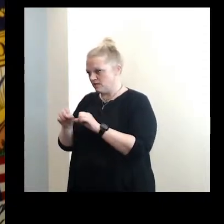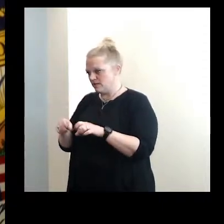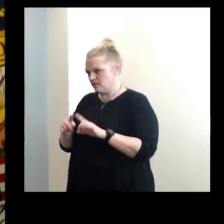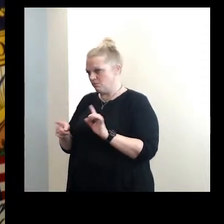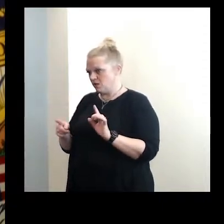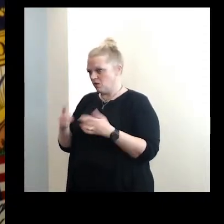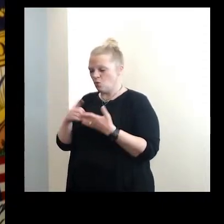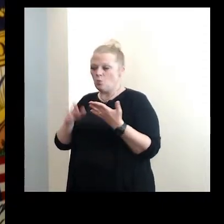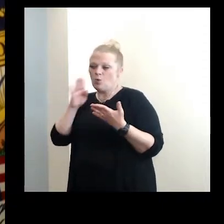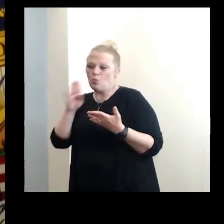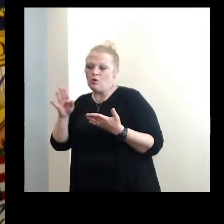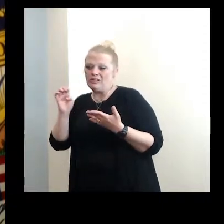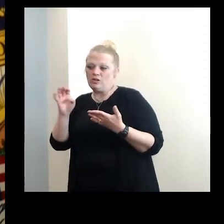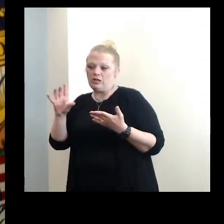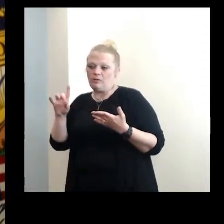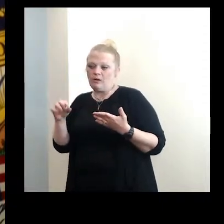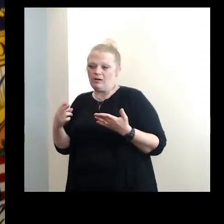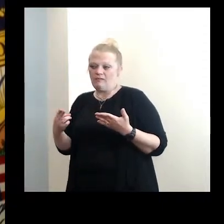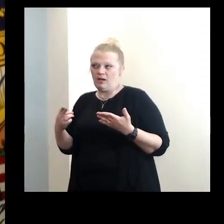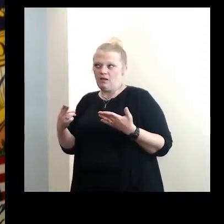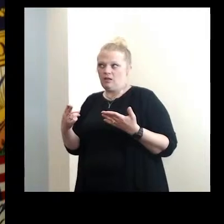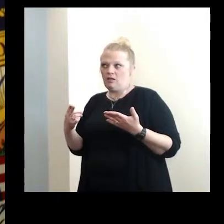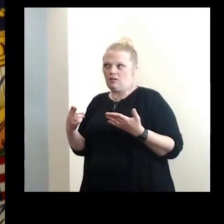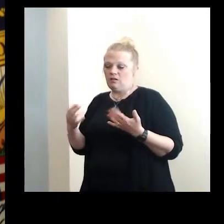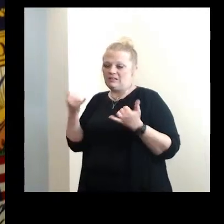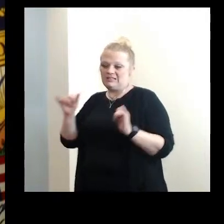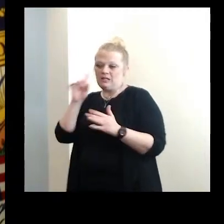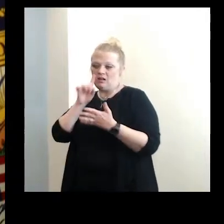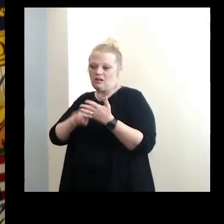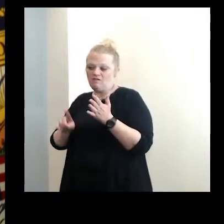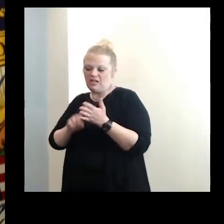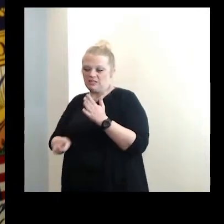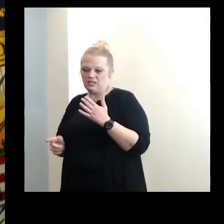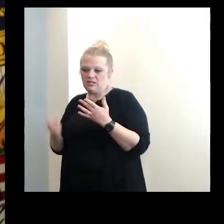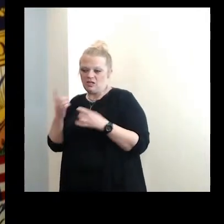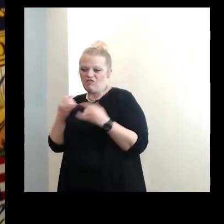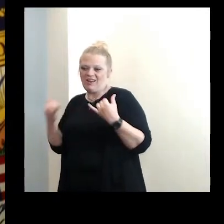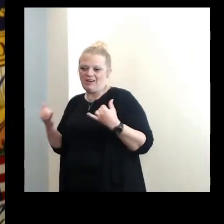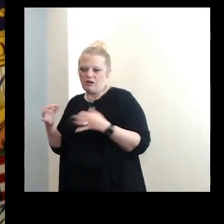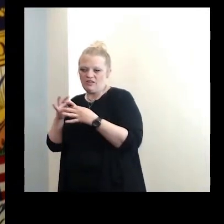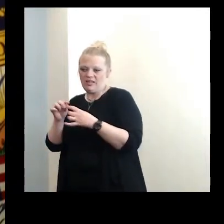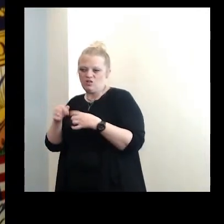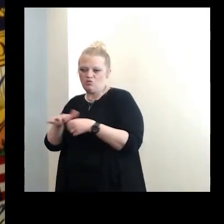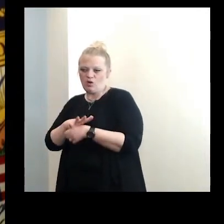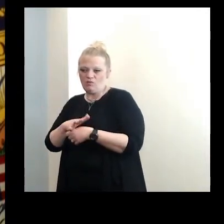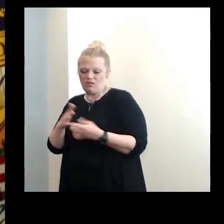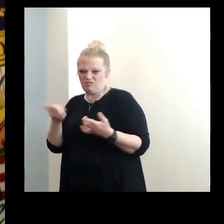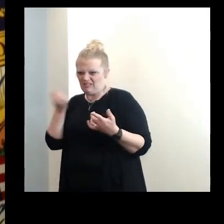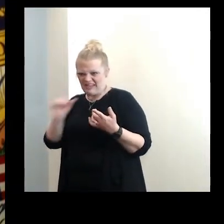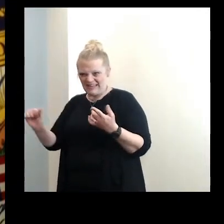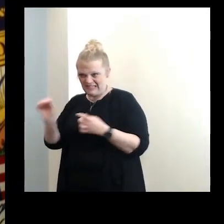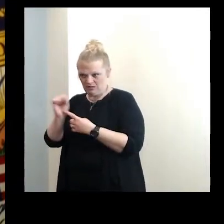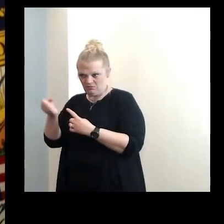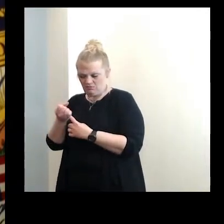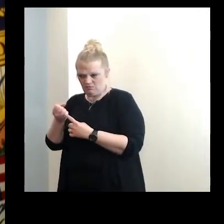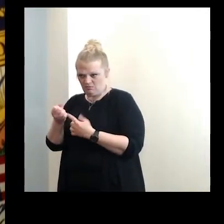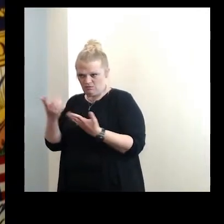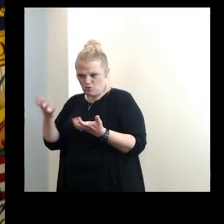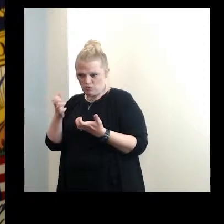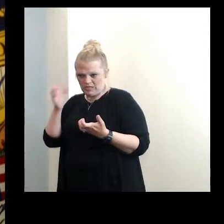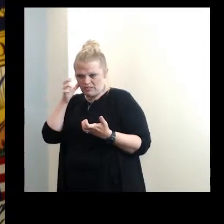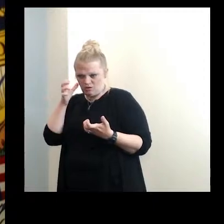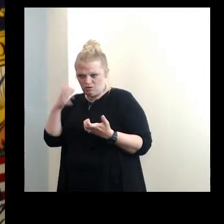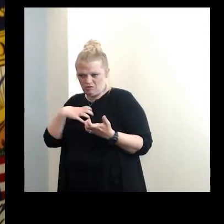what would the Erie County Health Department still investigate at this point as it relates to COVID? Are there really any scenarios that you want to